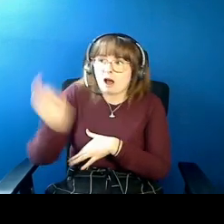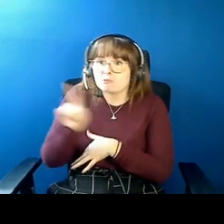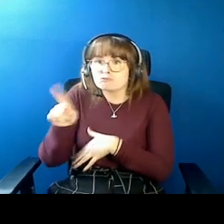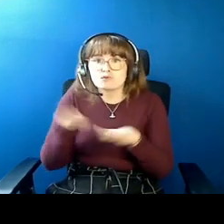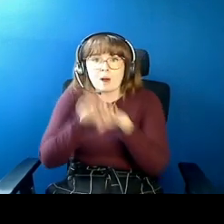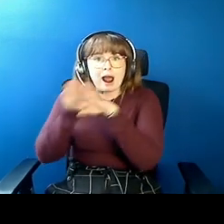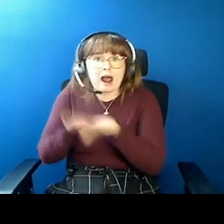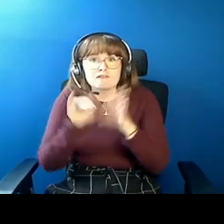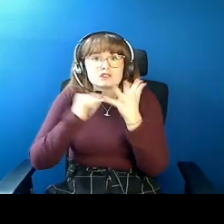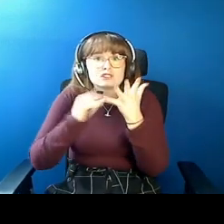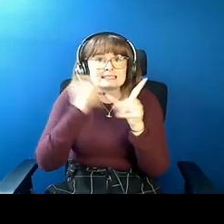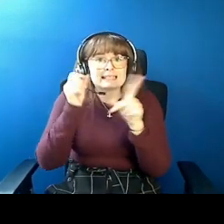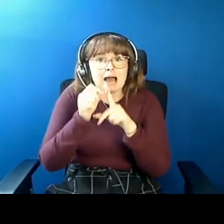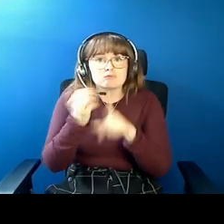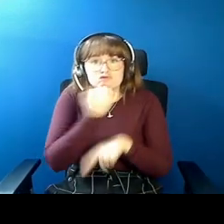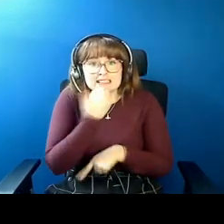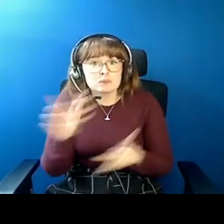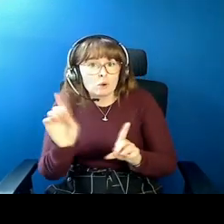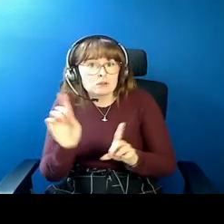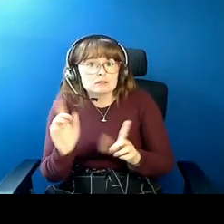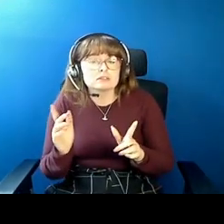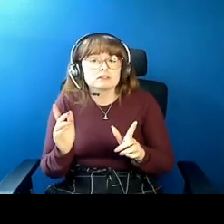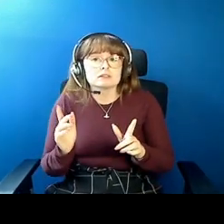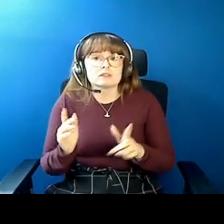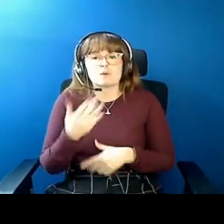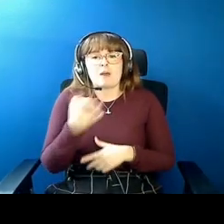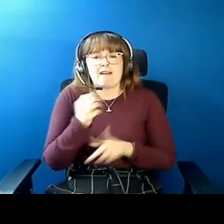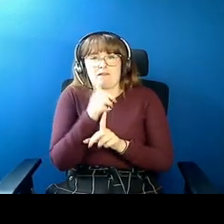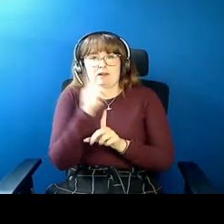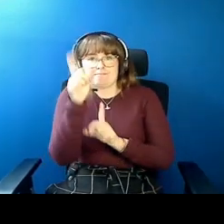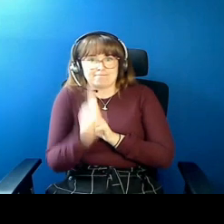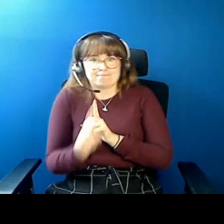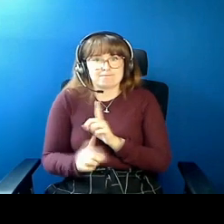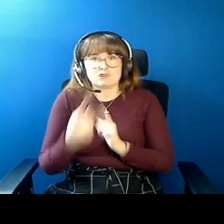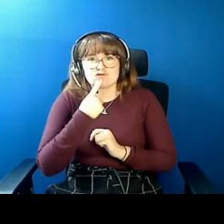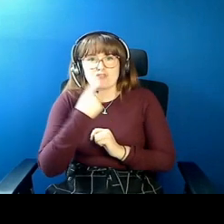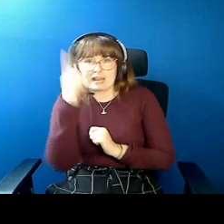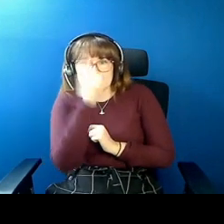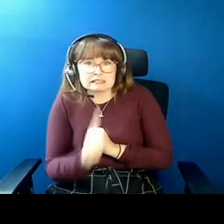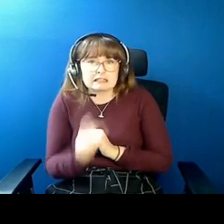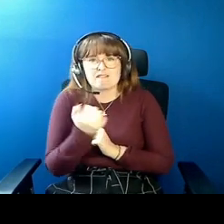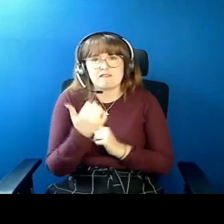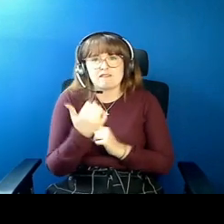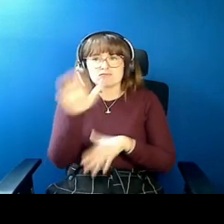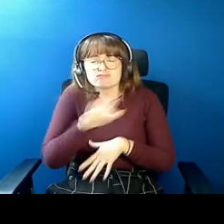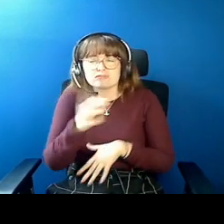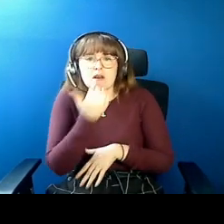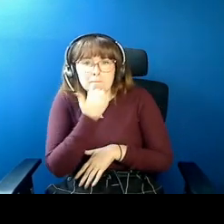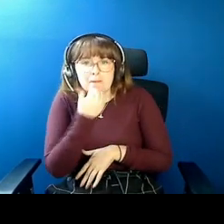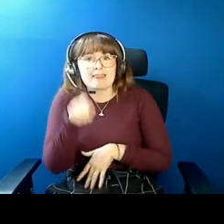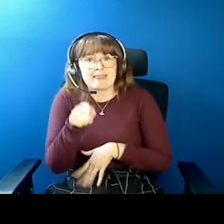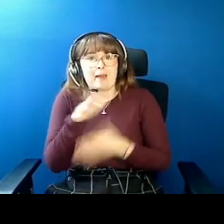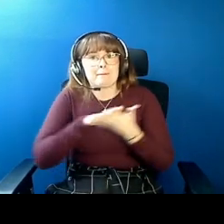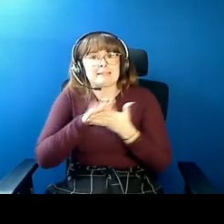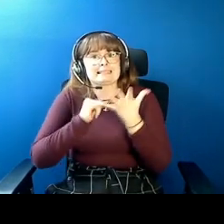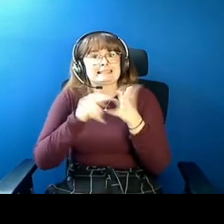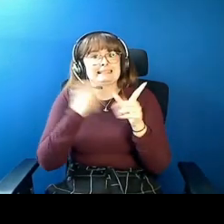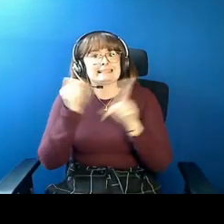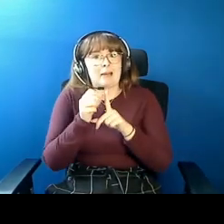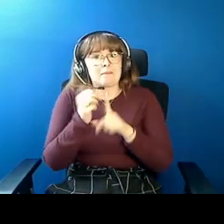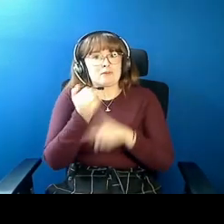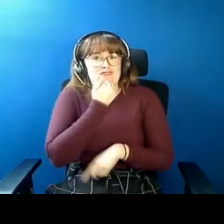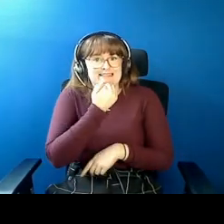rating? What's it looking like now? And you'd draw a wobbly line on a graph and you'd have a number, a SAP rating. And that was normally in the context